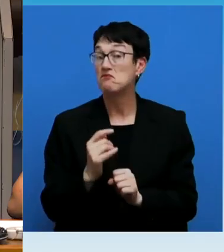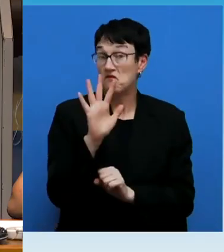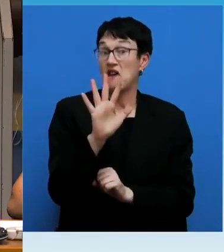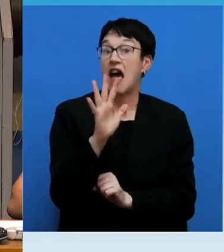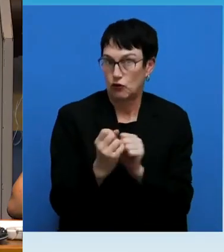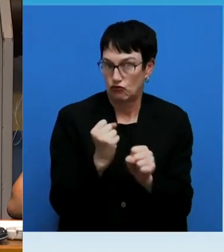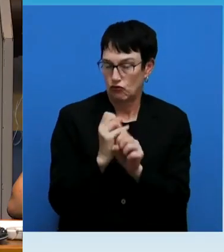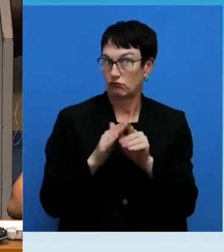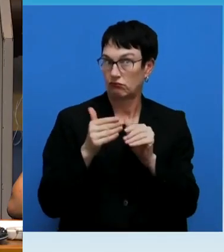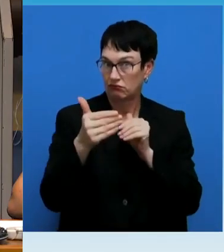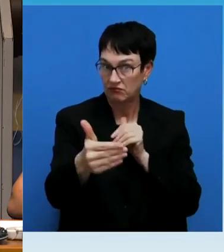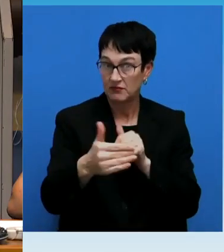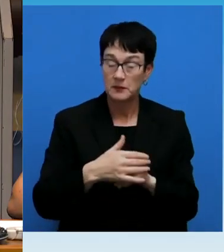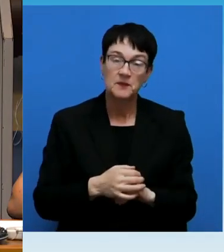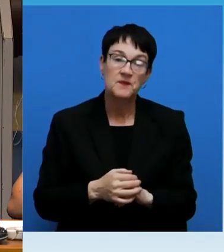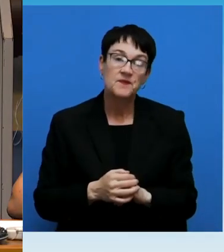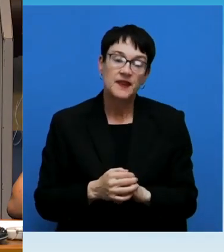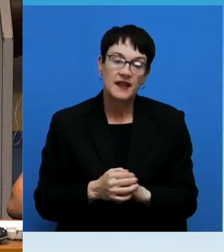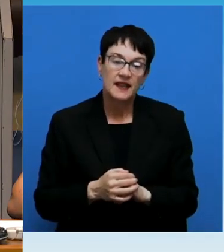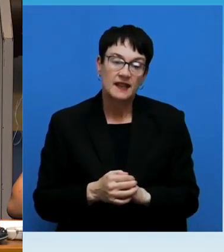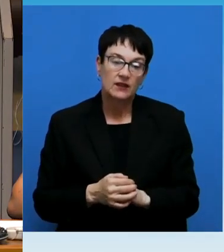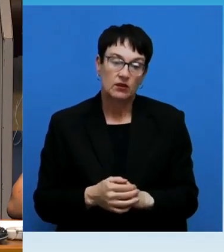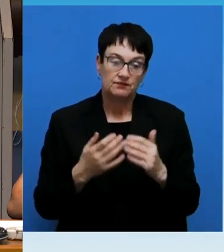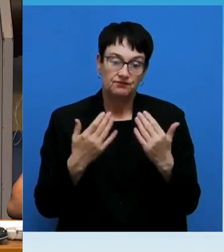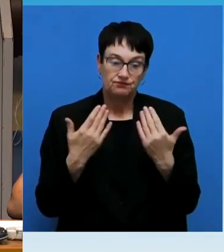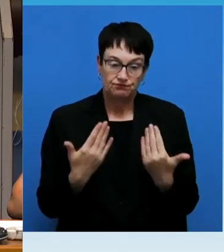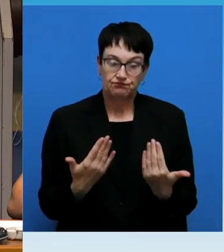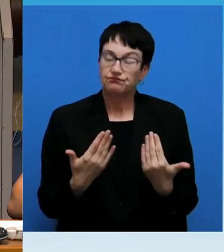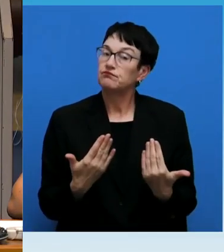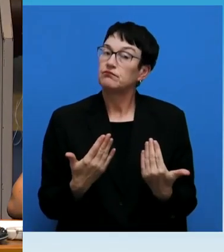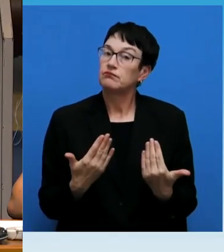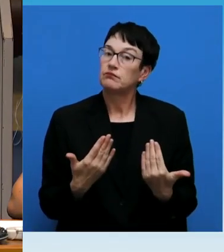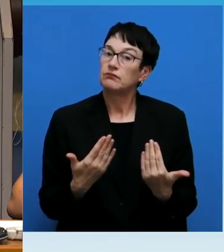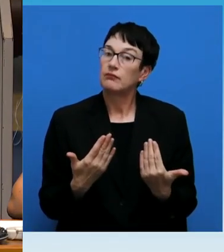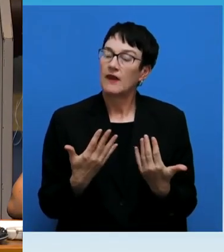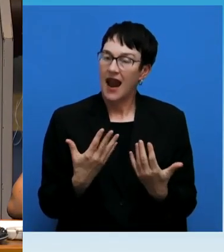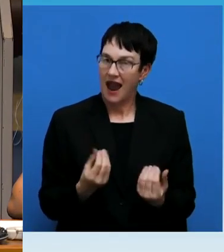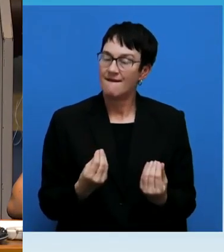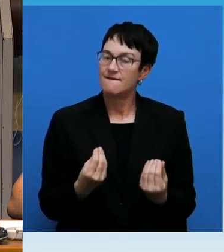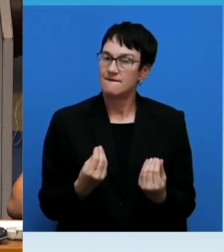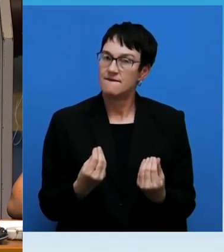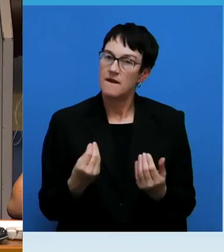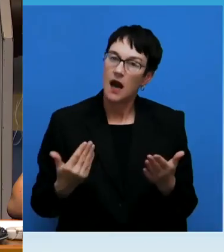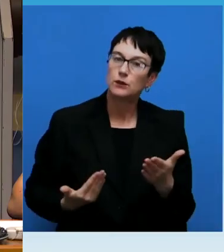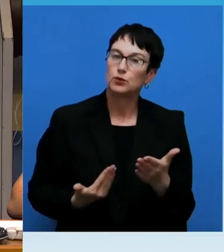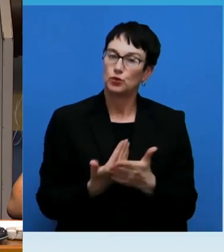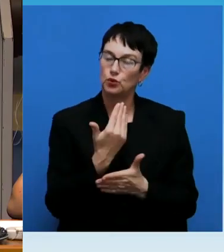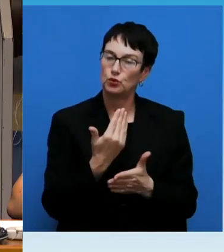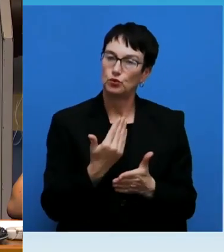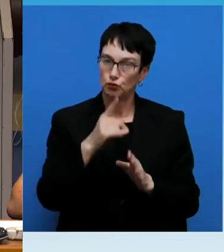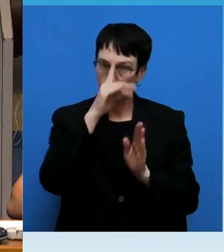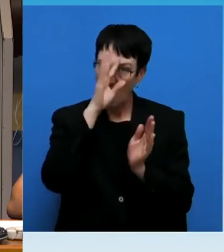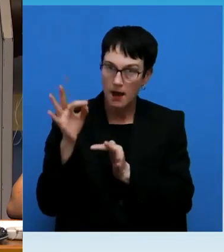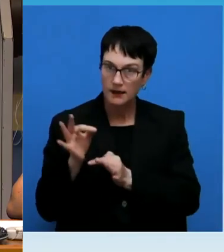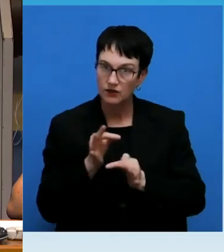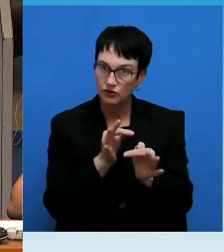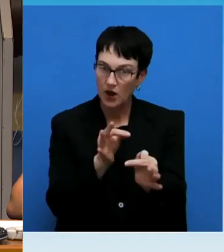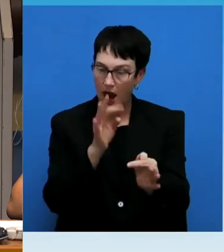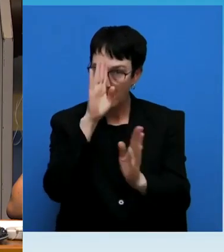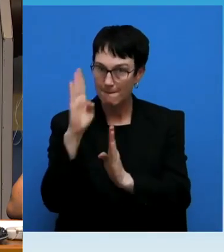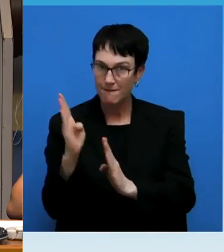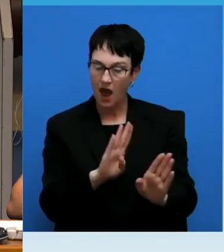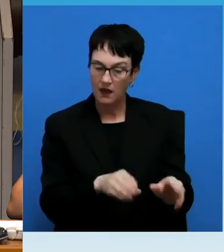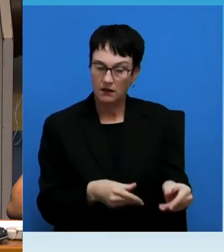Inclusion Strategy. It is a bold reaffirmation from the top of this institution that the commitment to transform